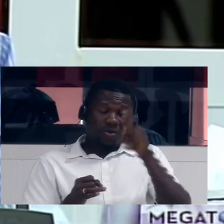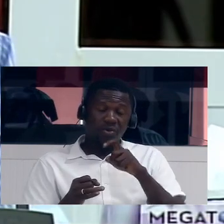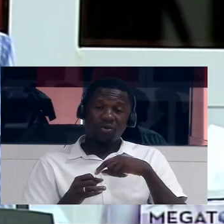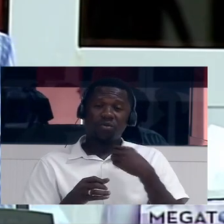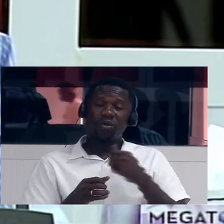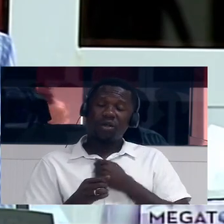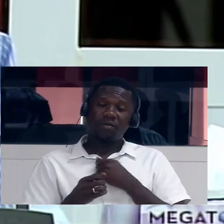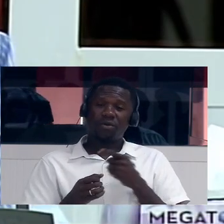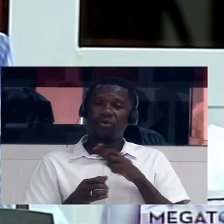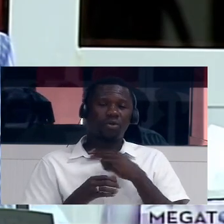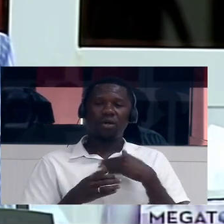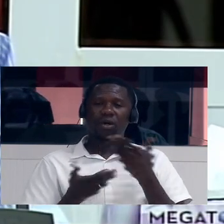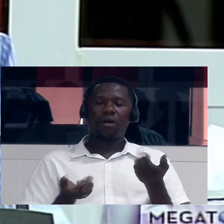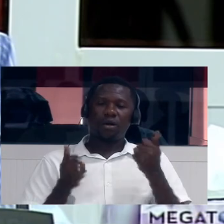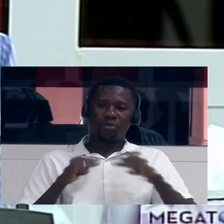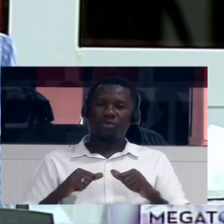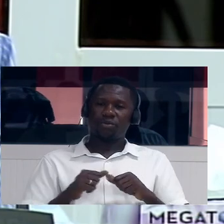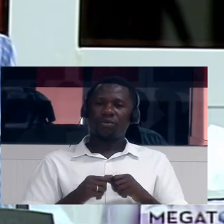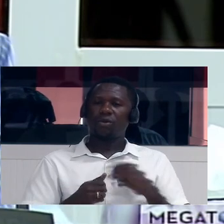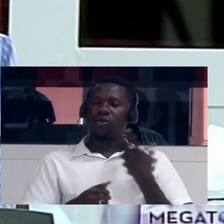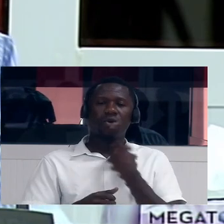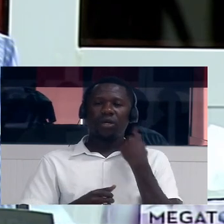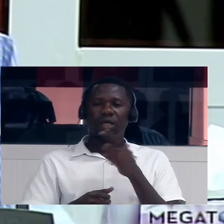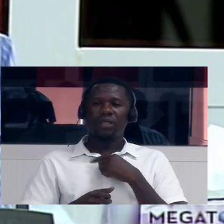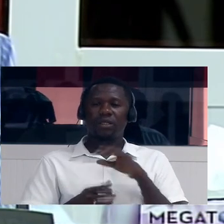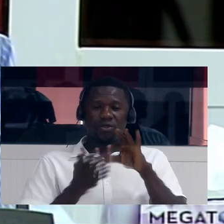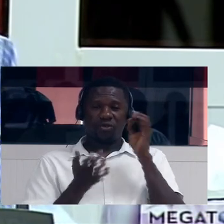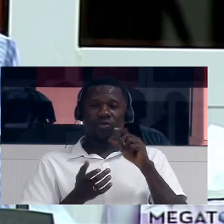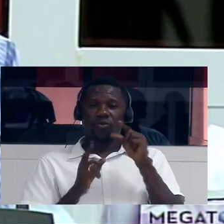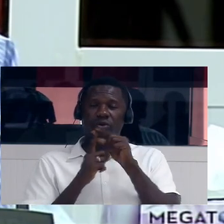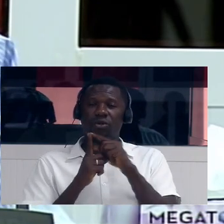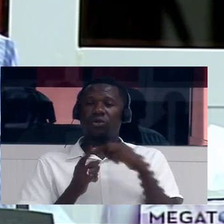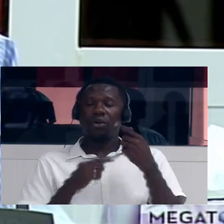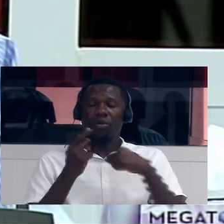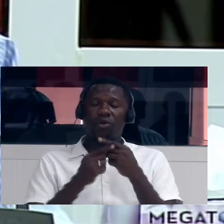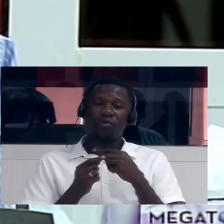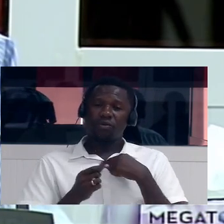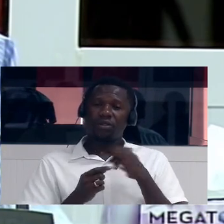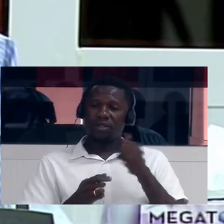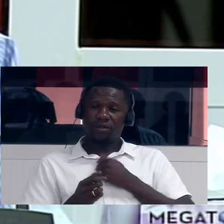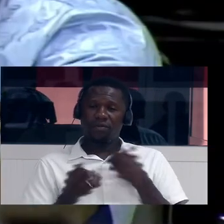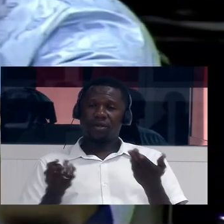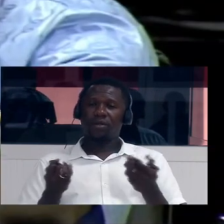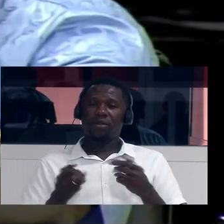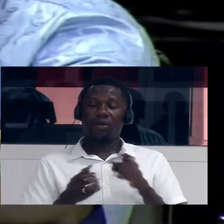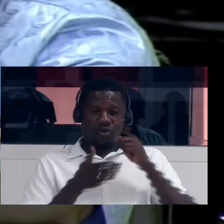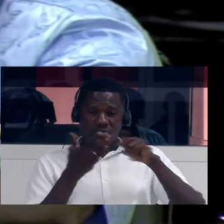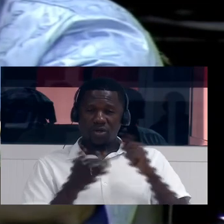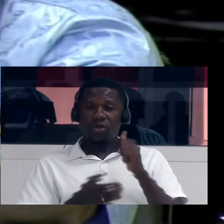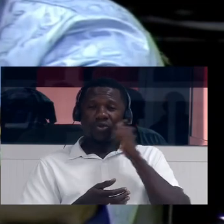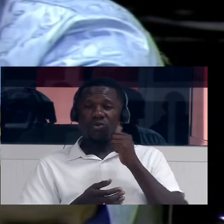arise. It's not a question of being afraid. I don't like the choice of word. It's not a matter of being afraid. Correct. Use the right